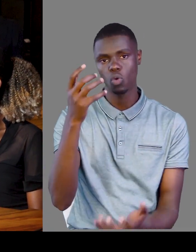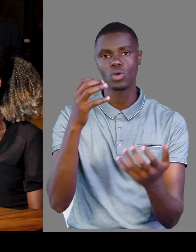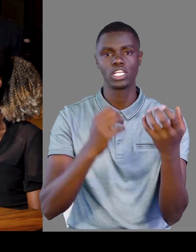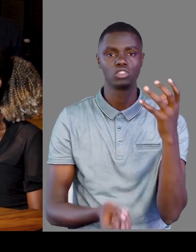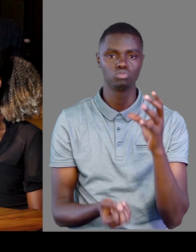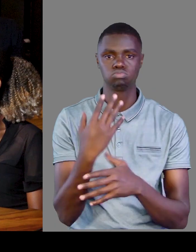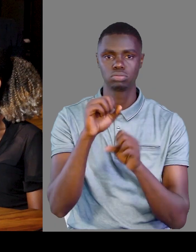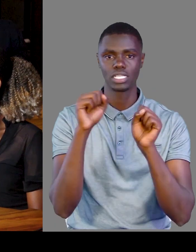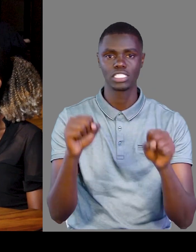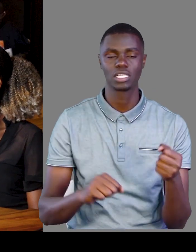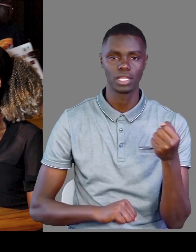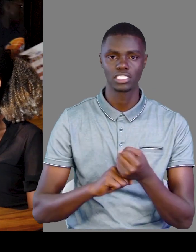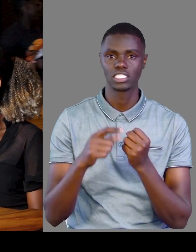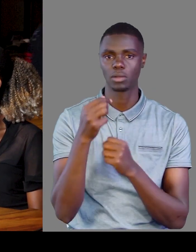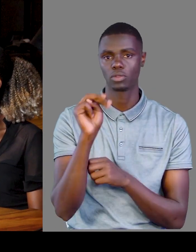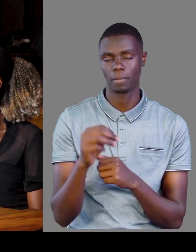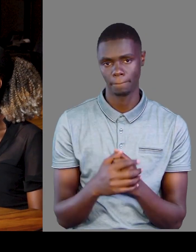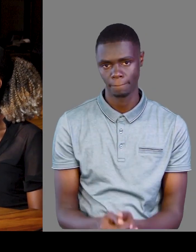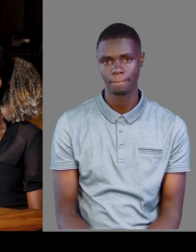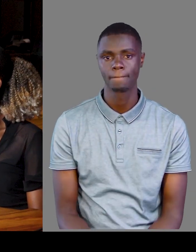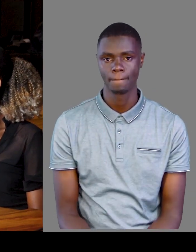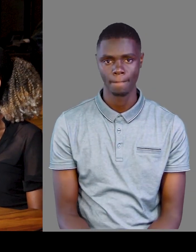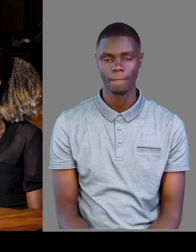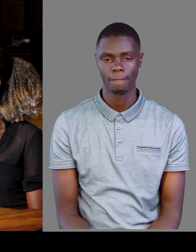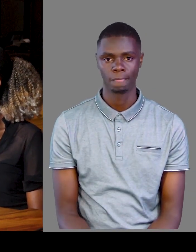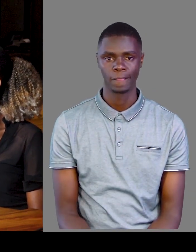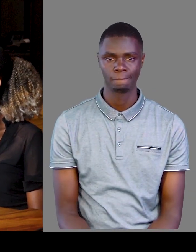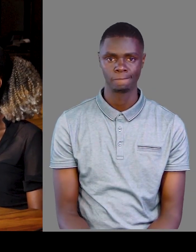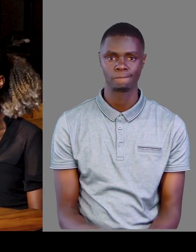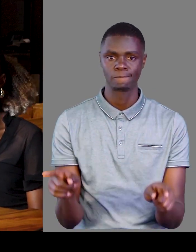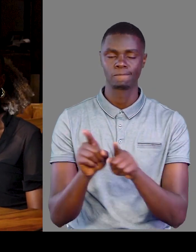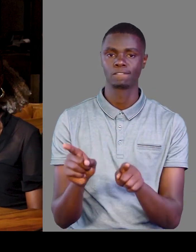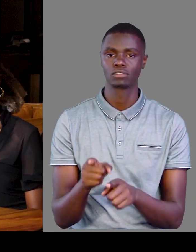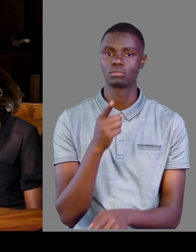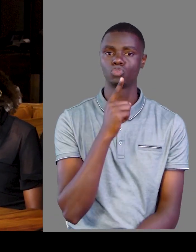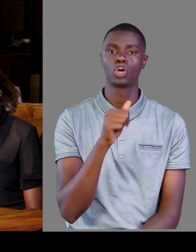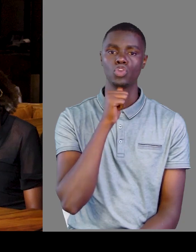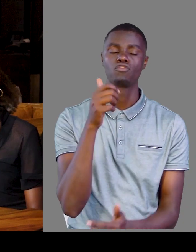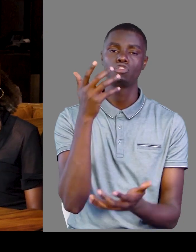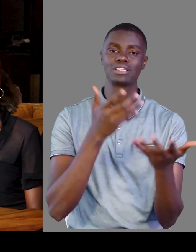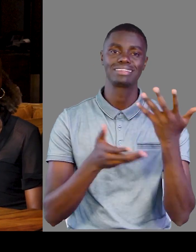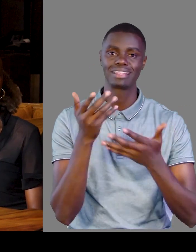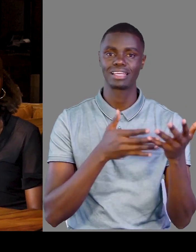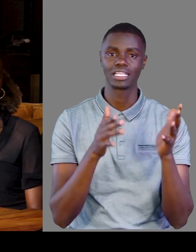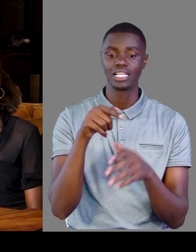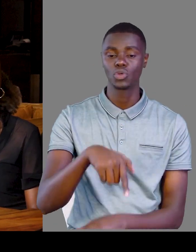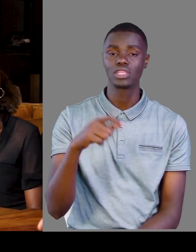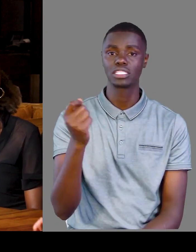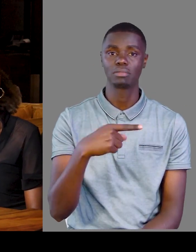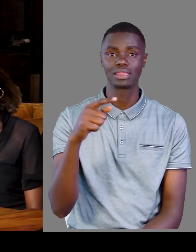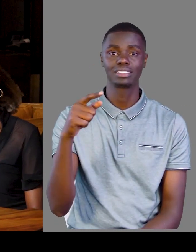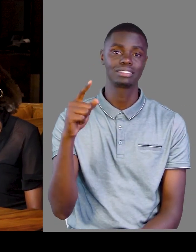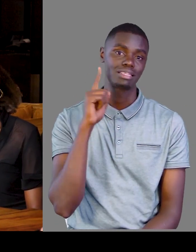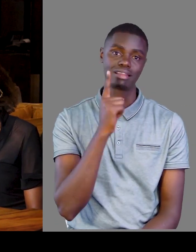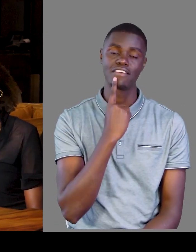which can support them by the people. And also I'm sure maybe you have not interacted. This month is